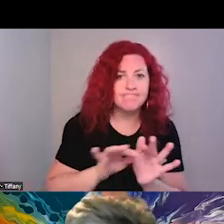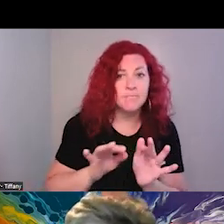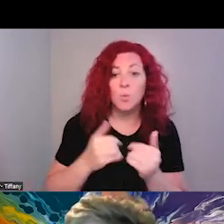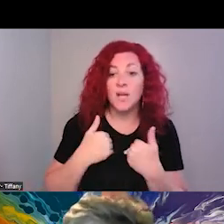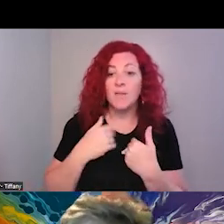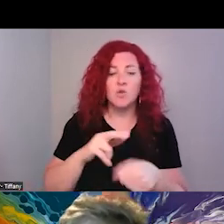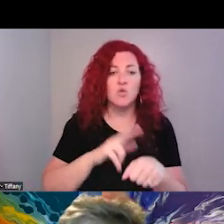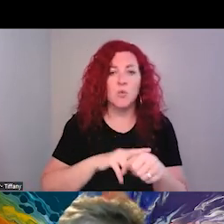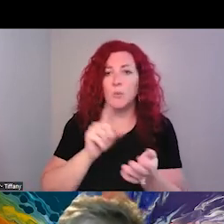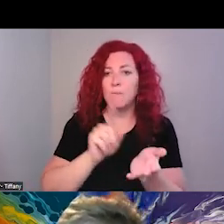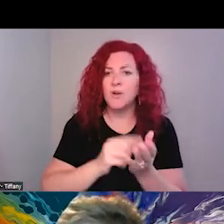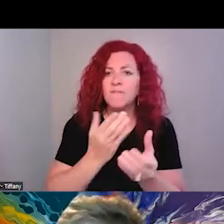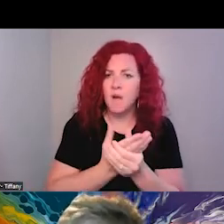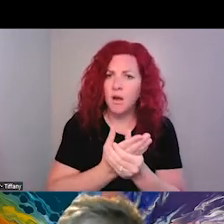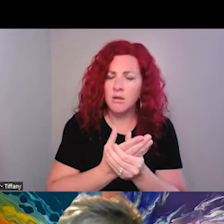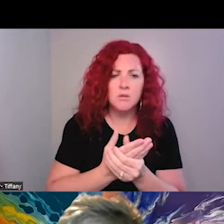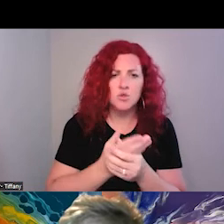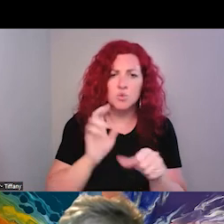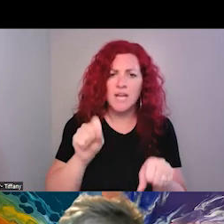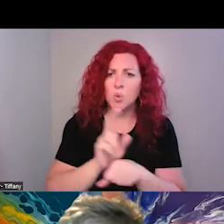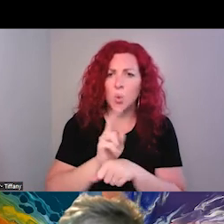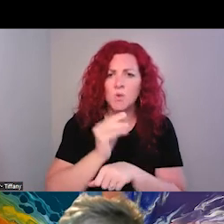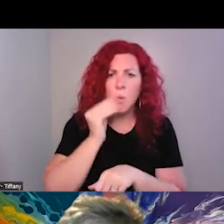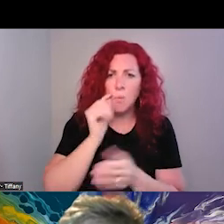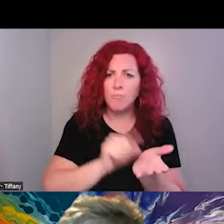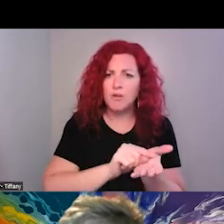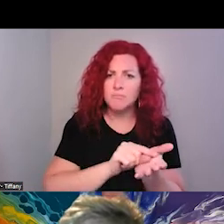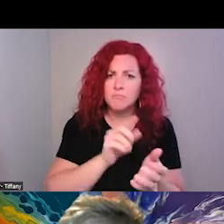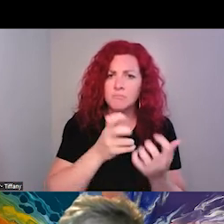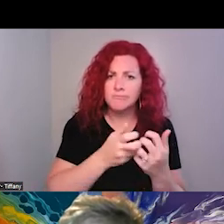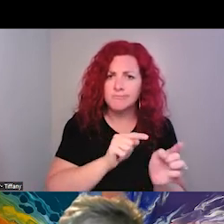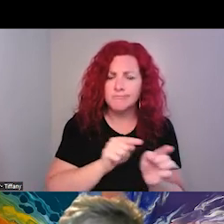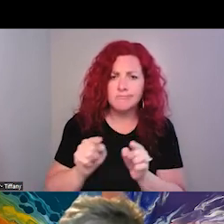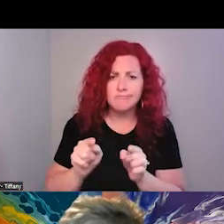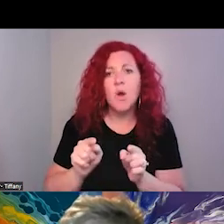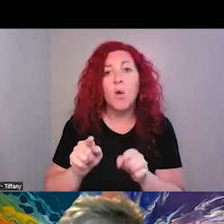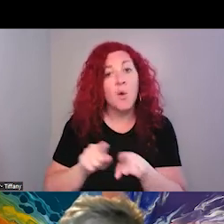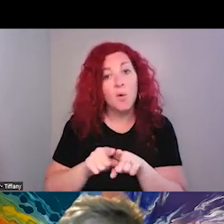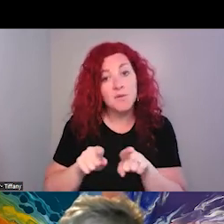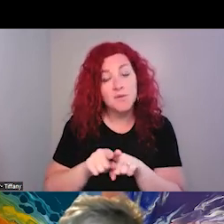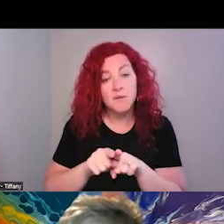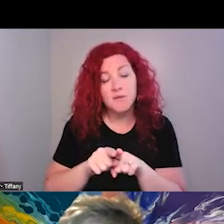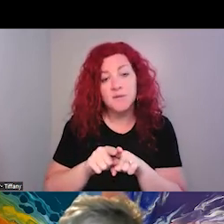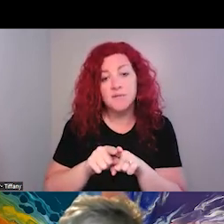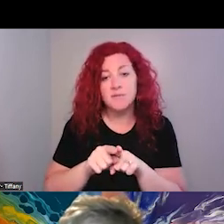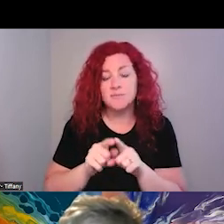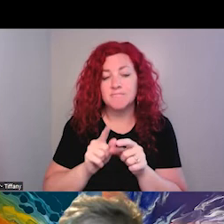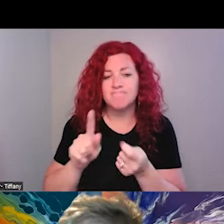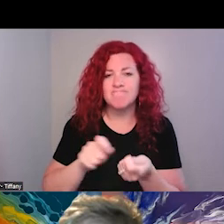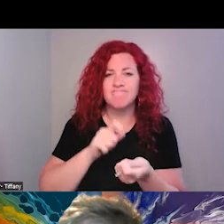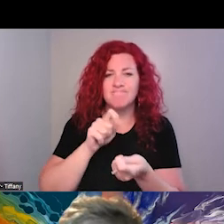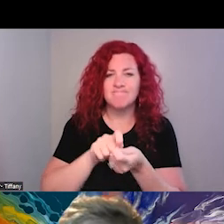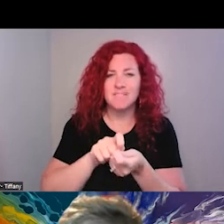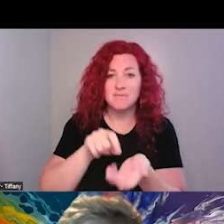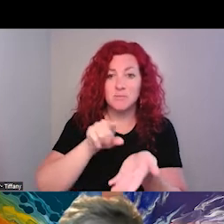print files that you can print on a printer, as well as the particular